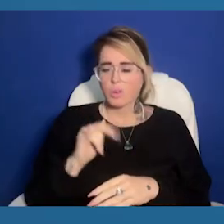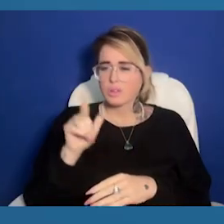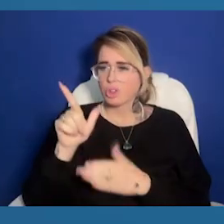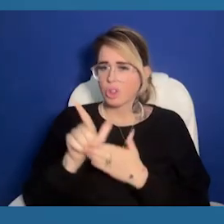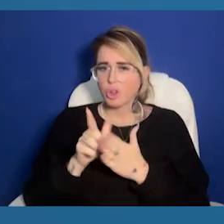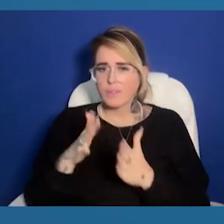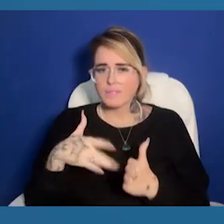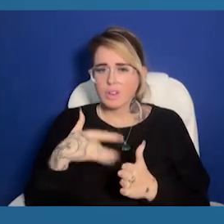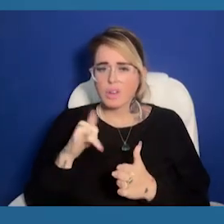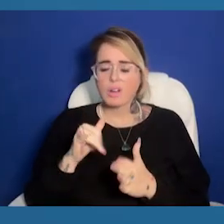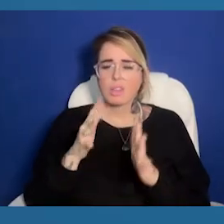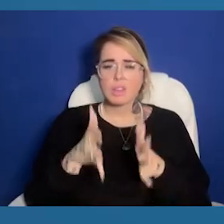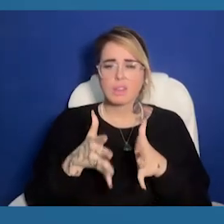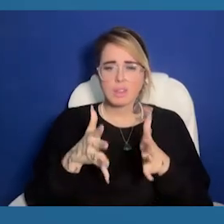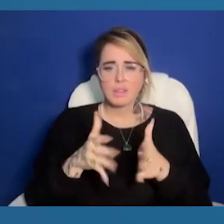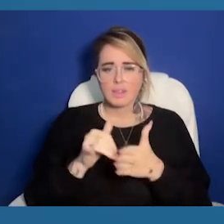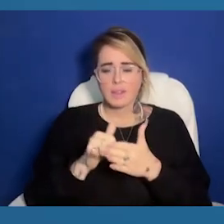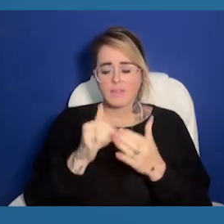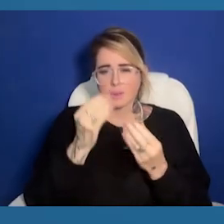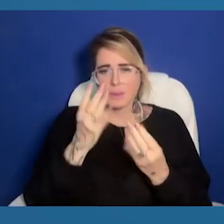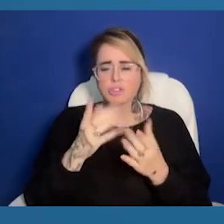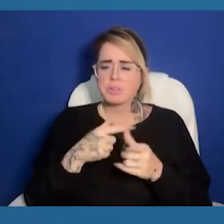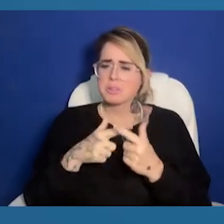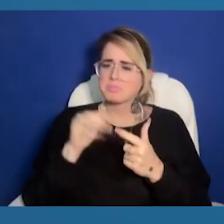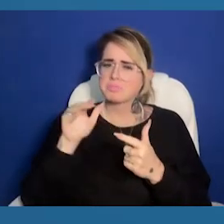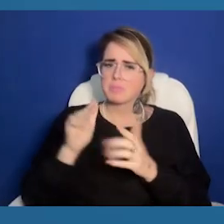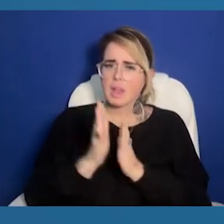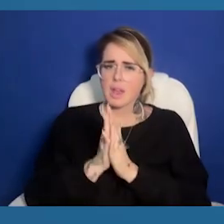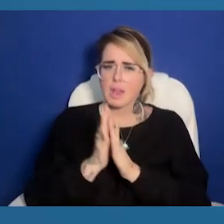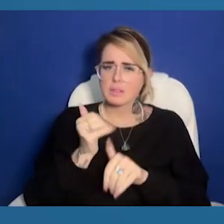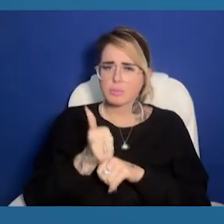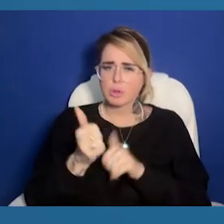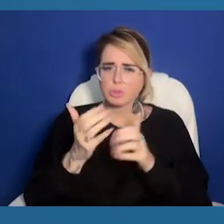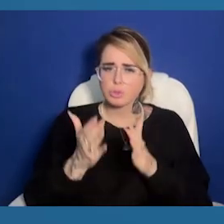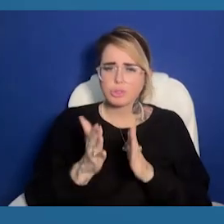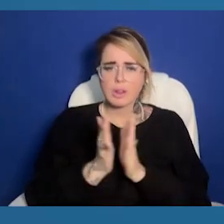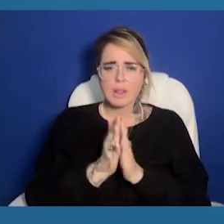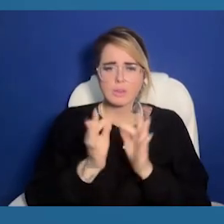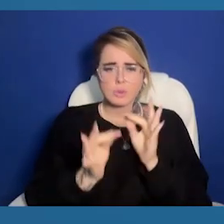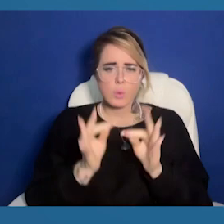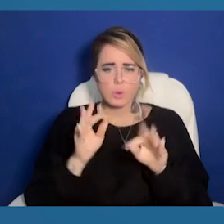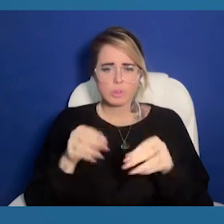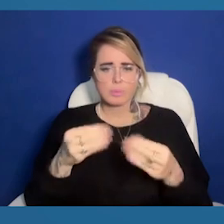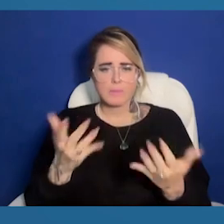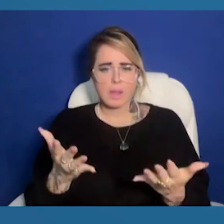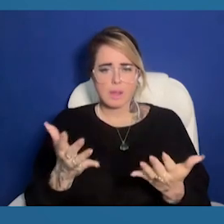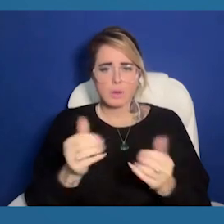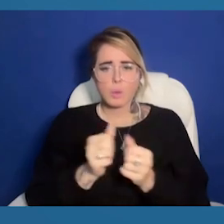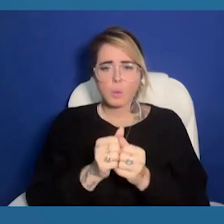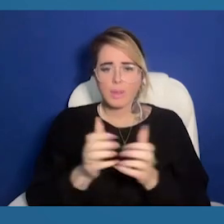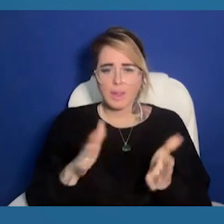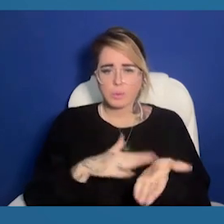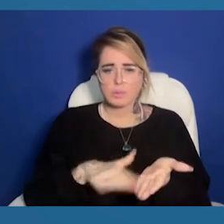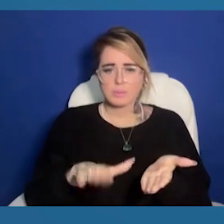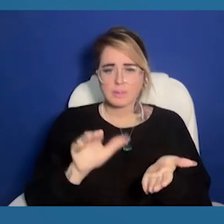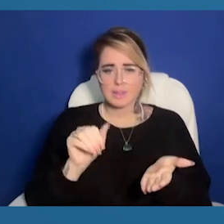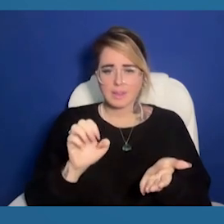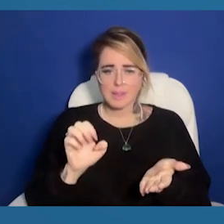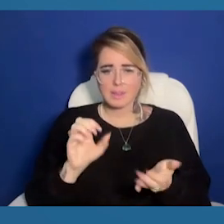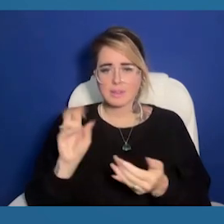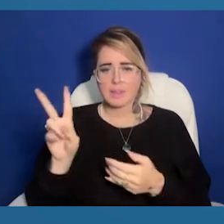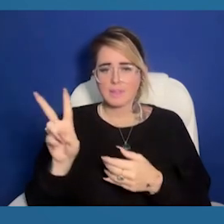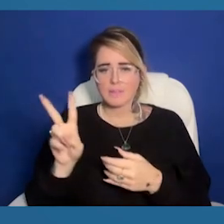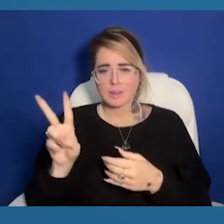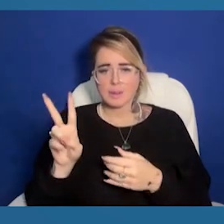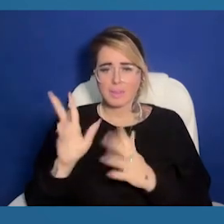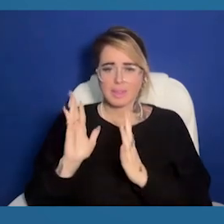is outstanding, they can certainly ask the prosecution, they can ask the court to provide it without the case being dismissed and a victim being